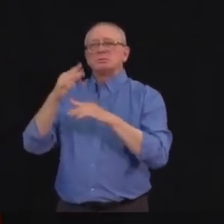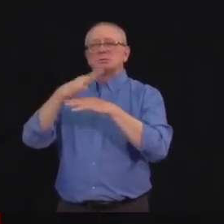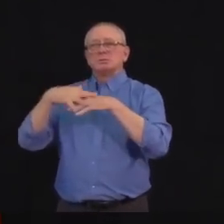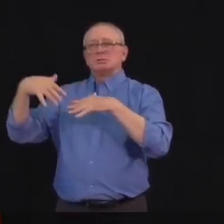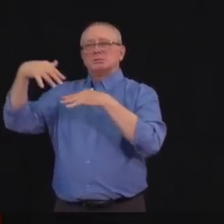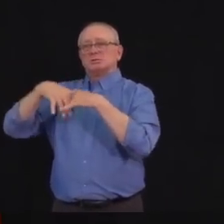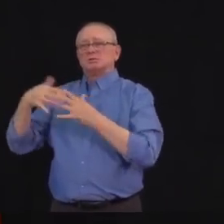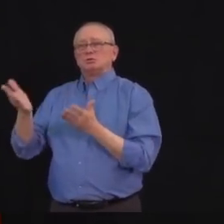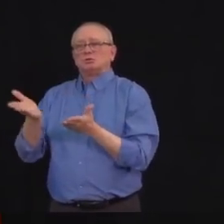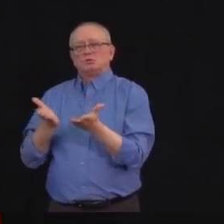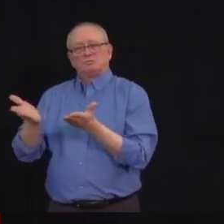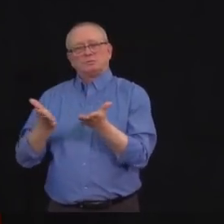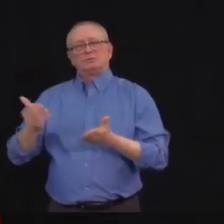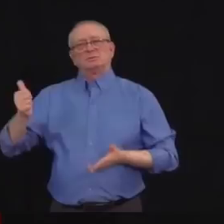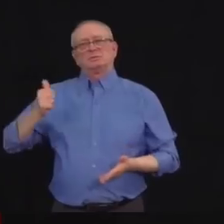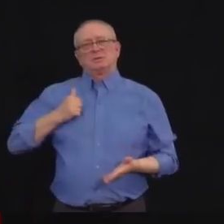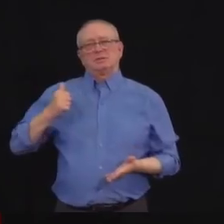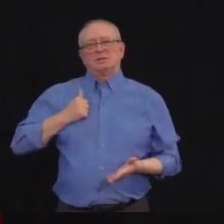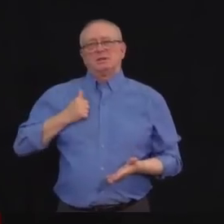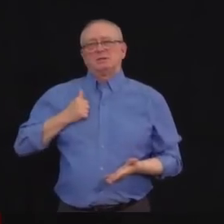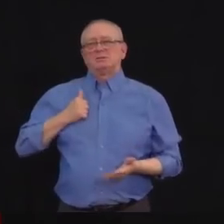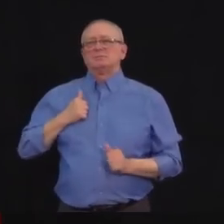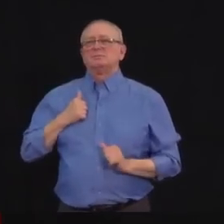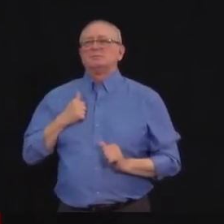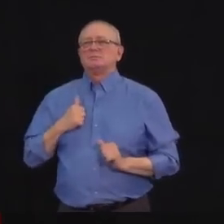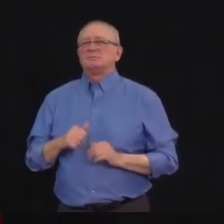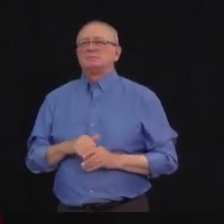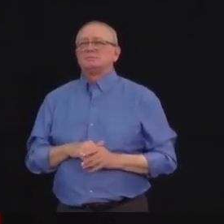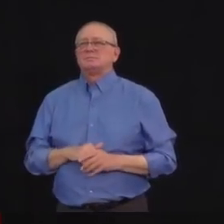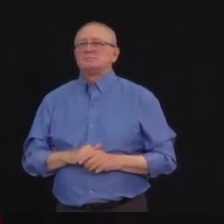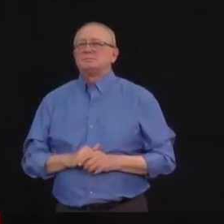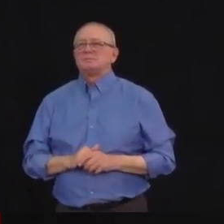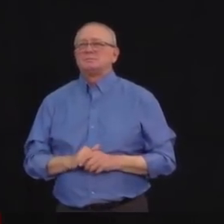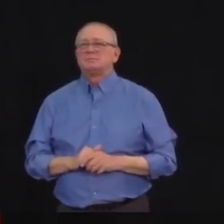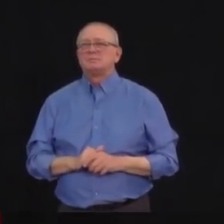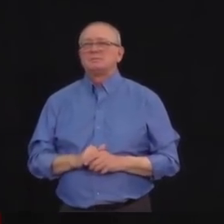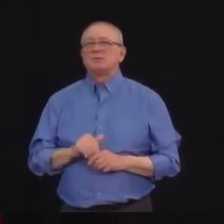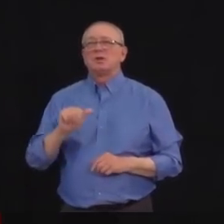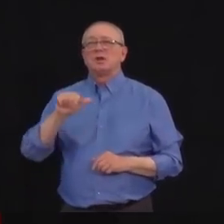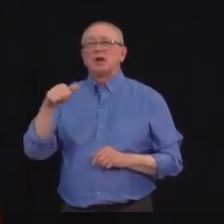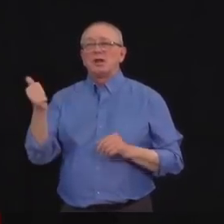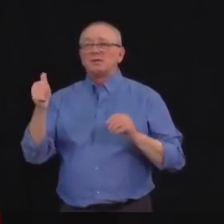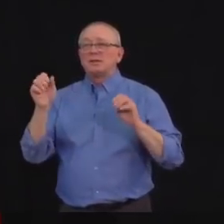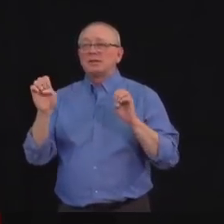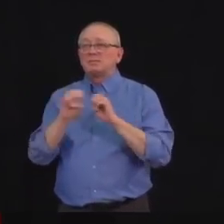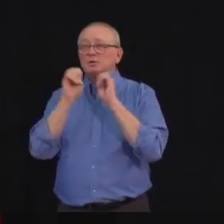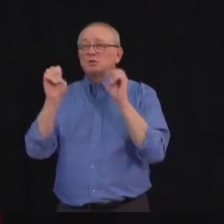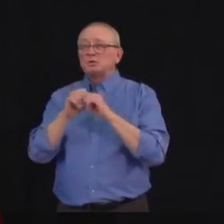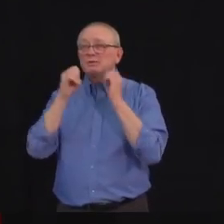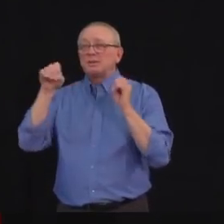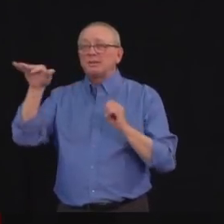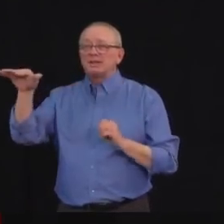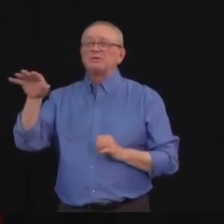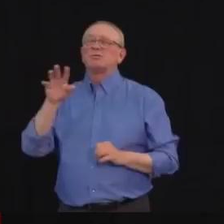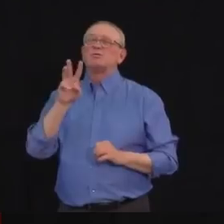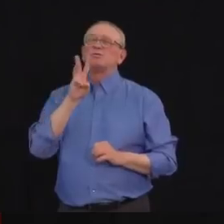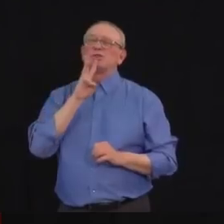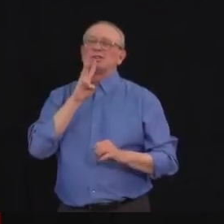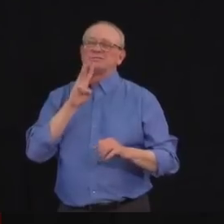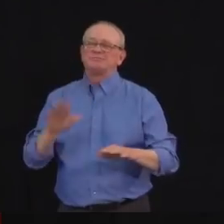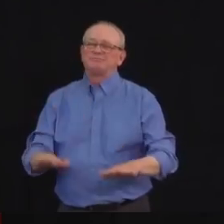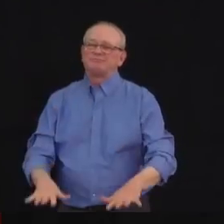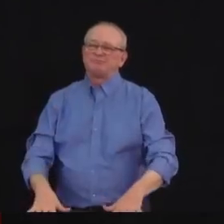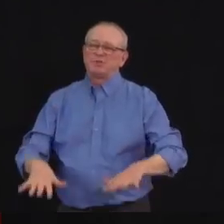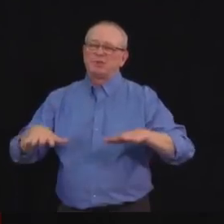to note that this community is dealing with a non-COVID-related emergency in the form of a flood. It is important to make sure